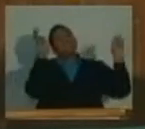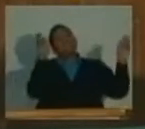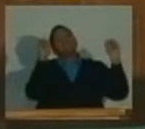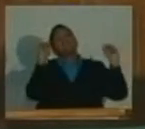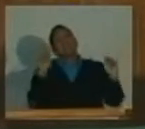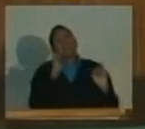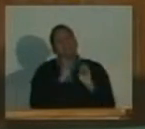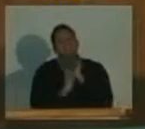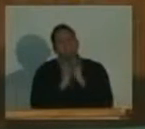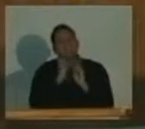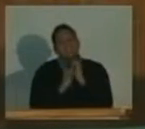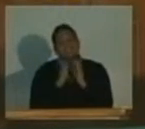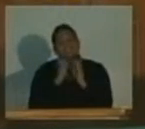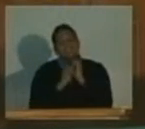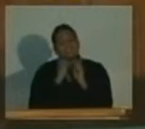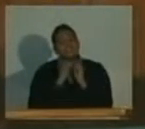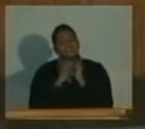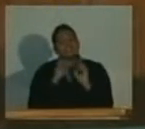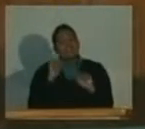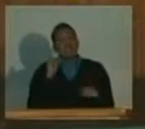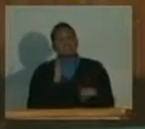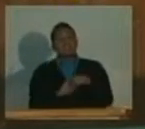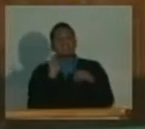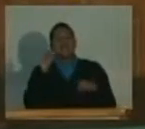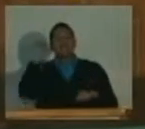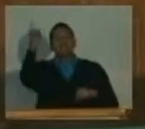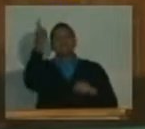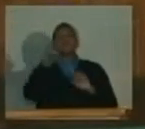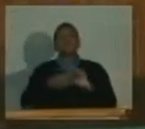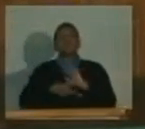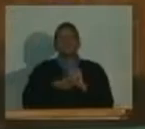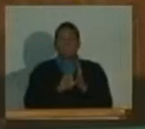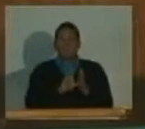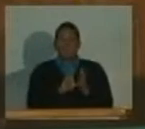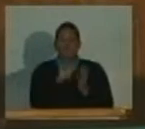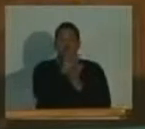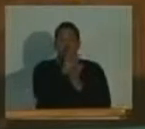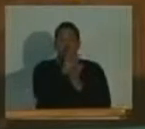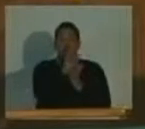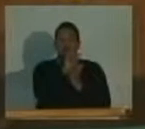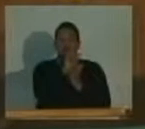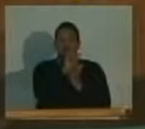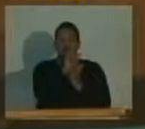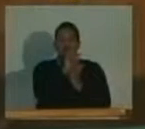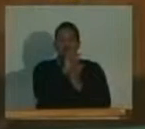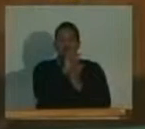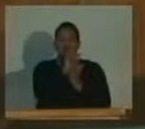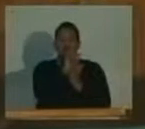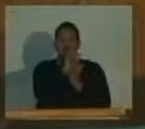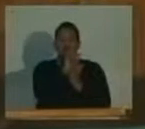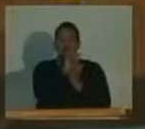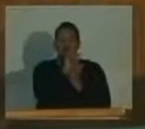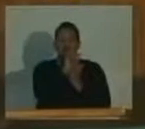be fixed at the time of the first review of the Act.